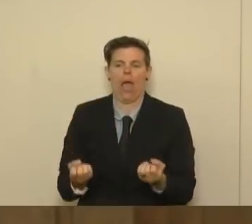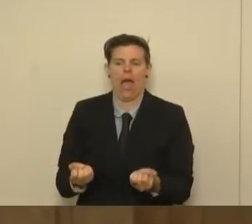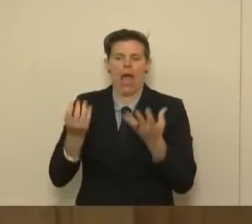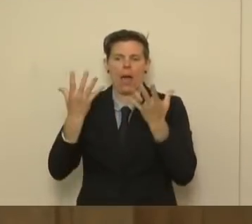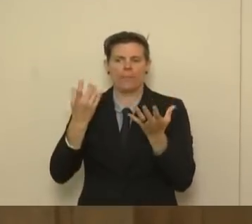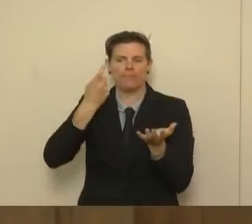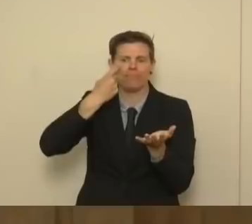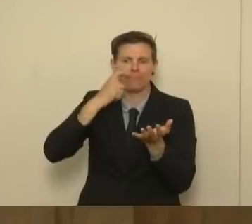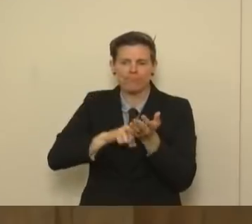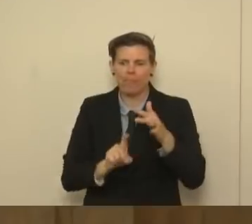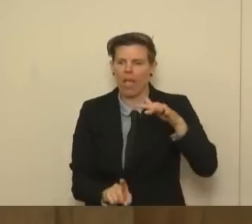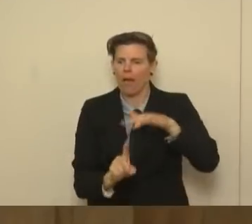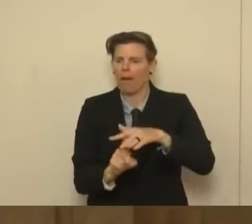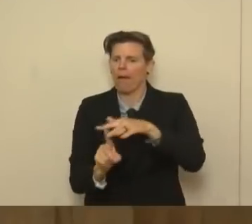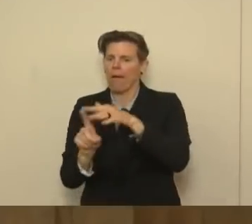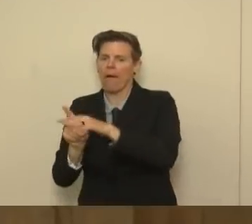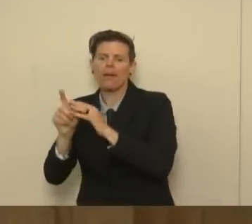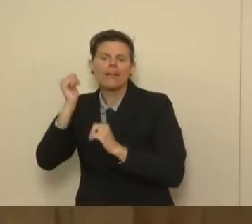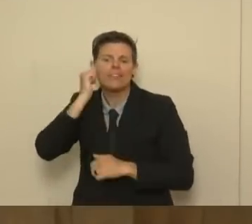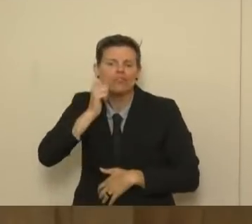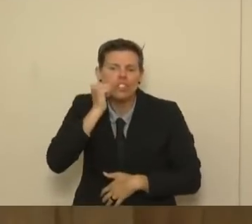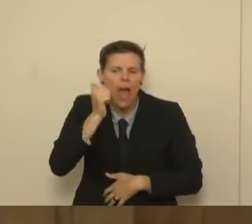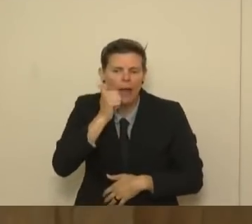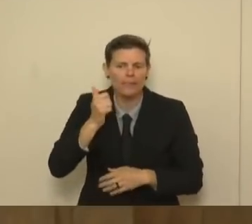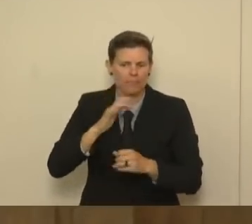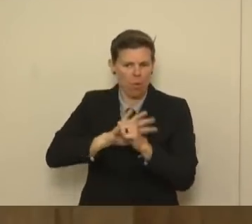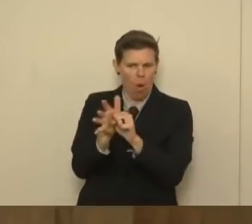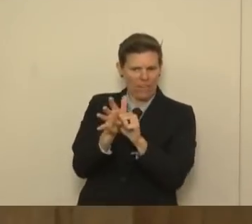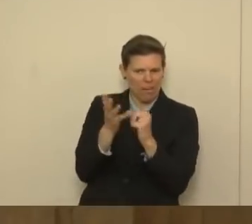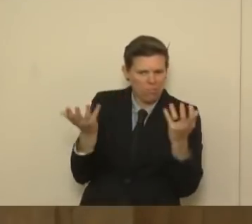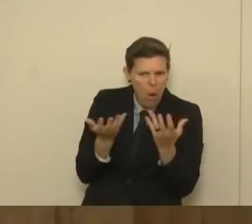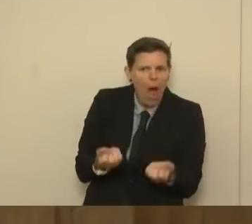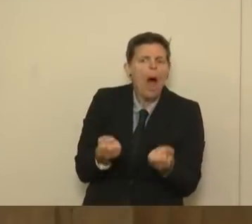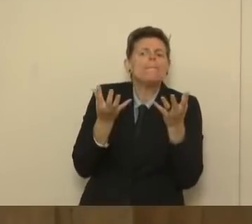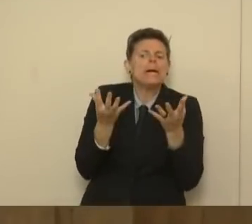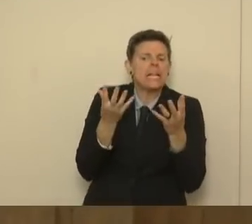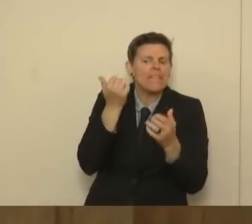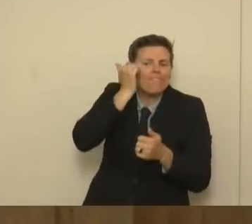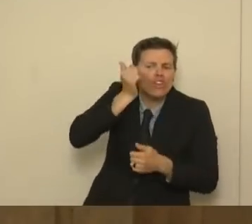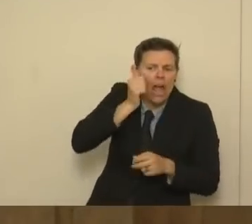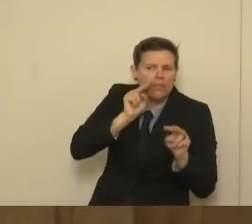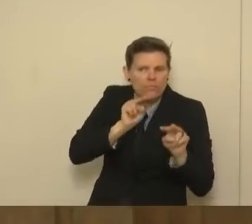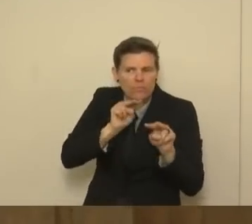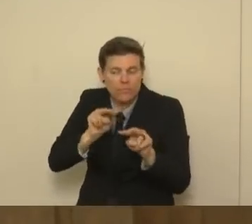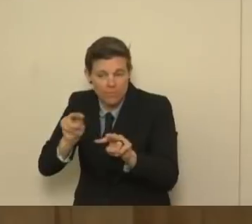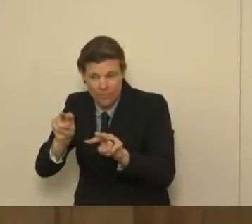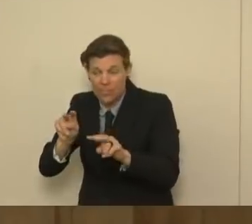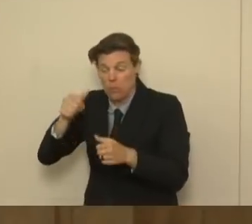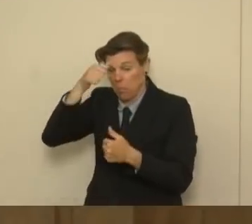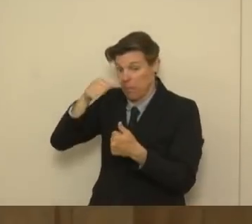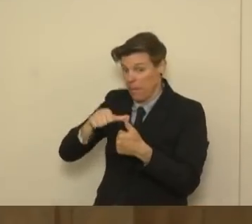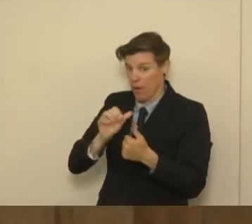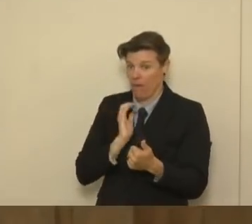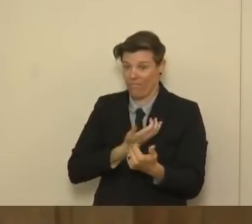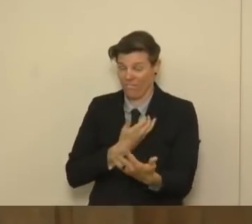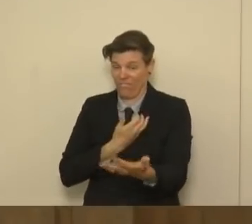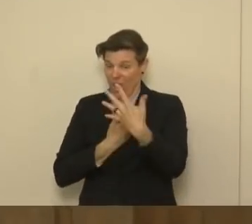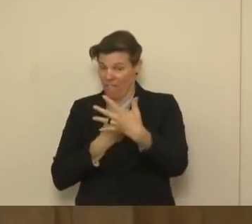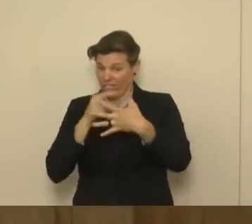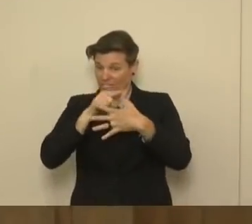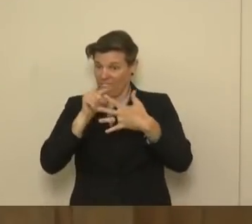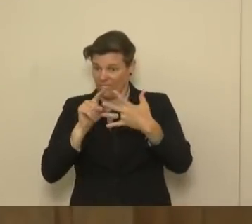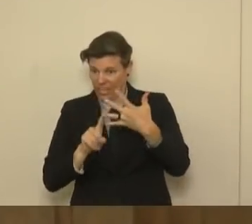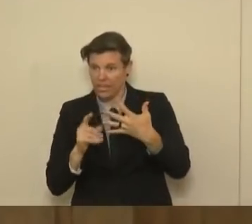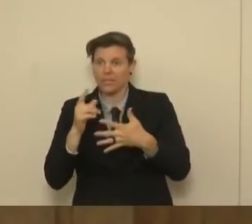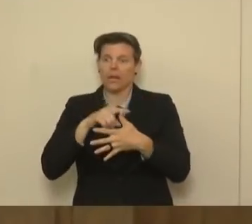gating criteria. But just to give you an idea that the 5 states the governor mentioned, if they had our gating criteria, they